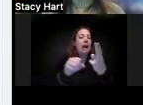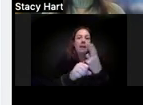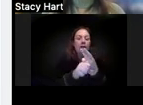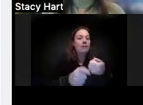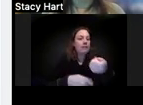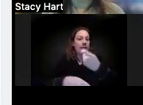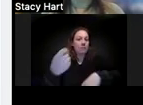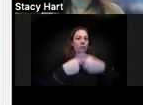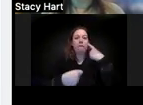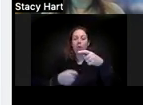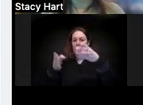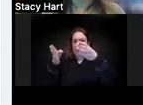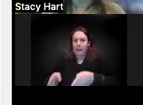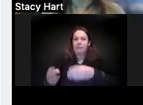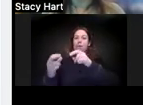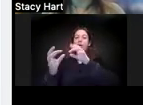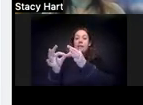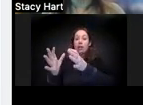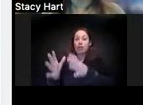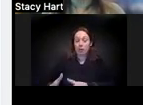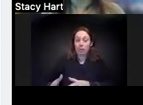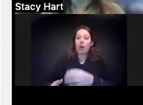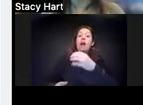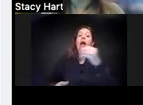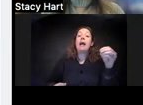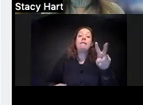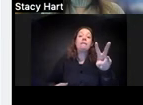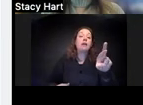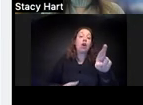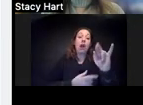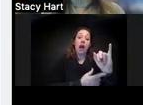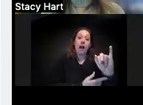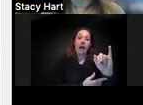for in-person interpreters, and VRI